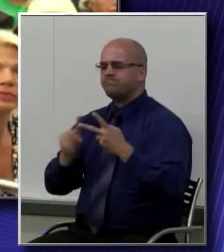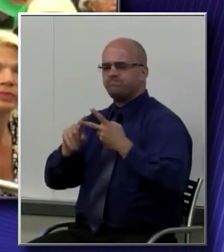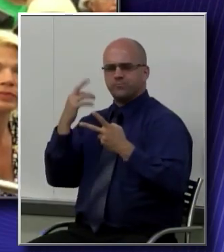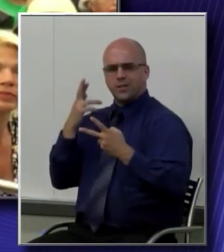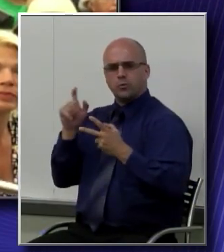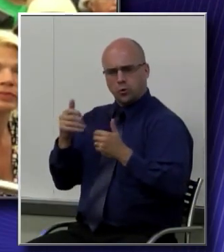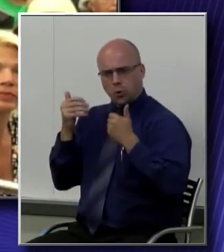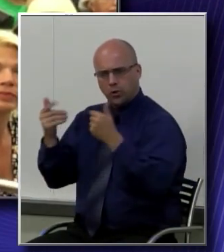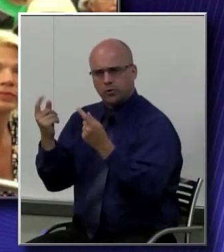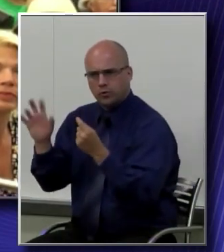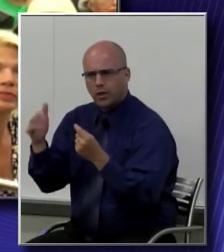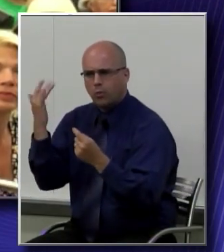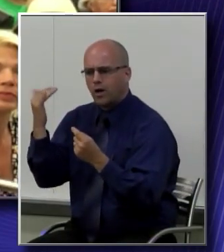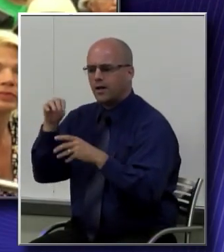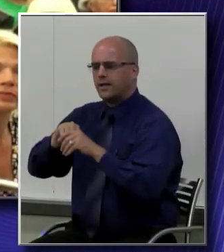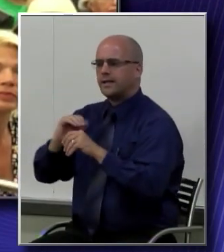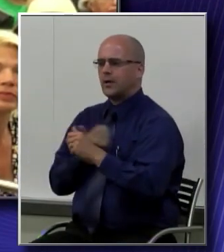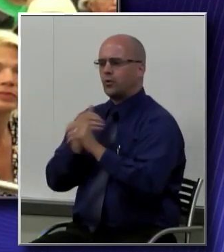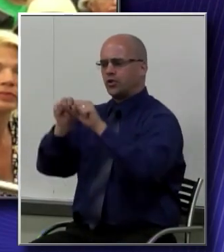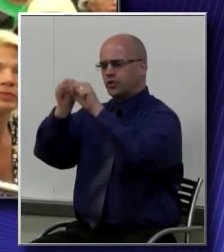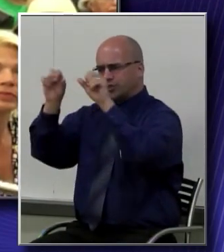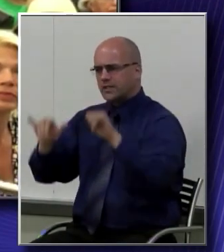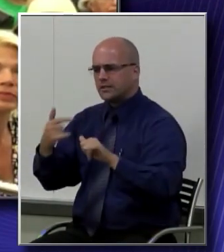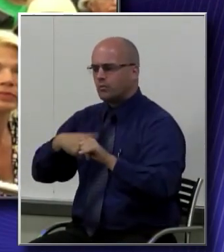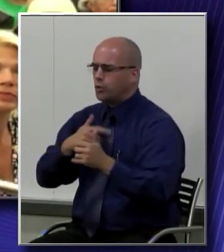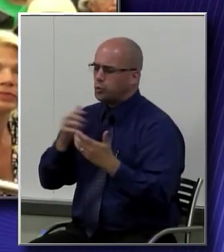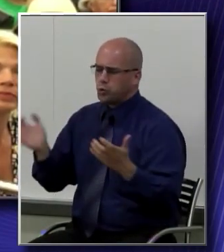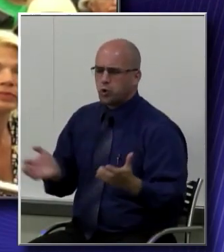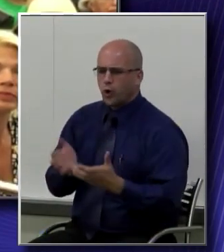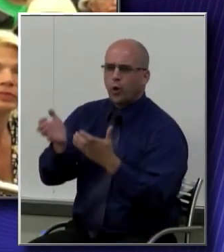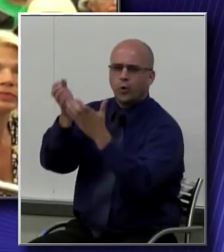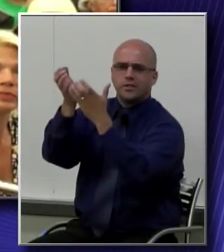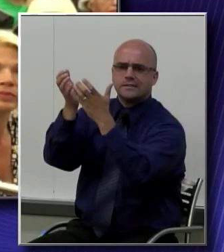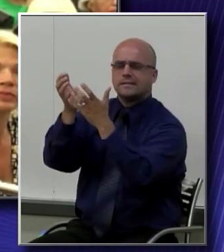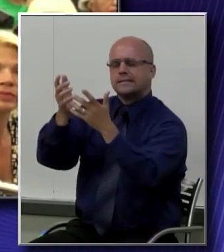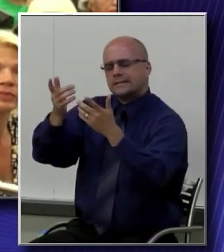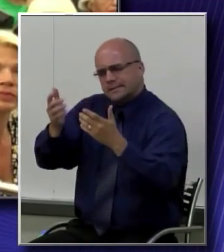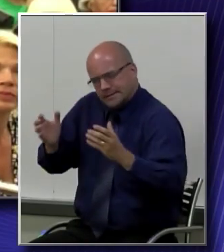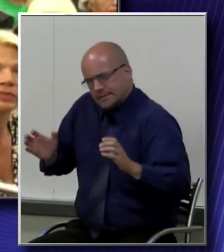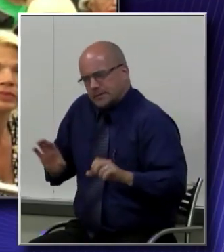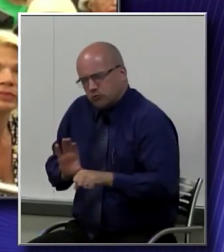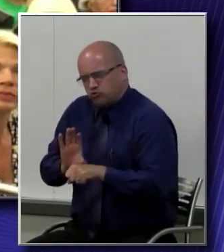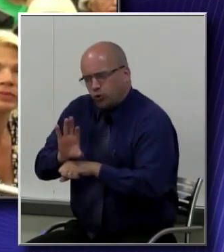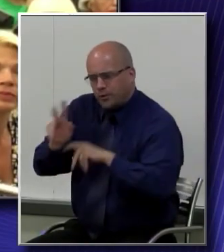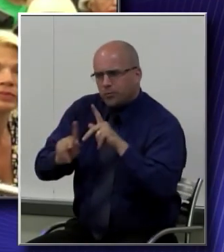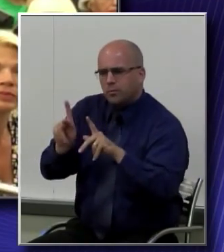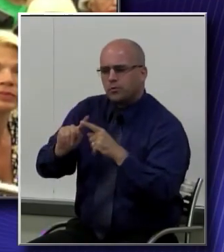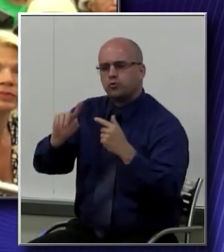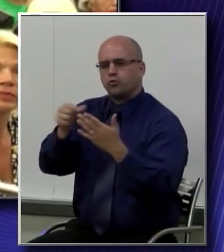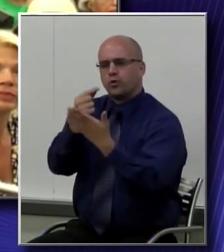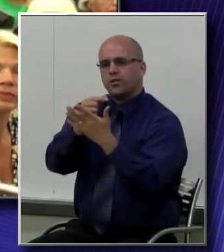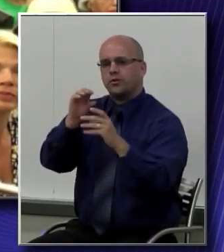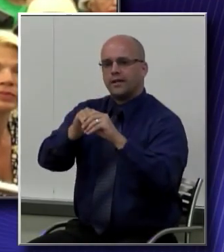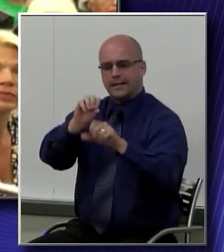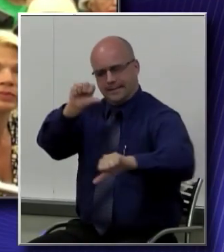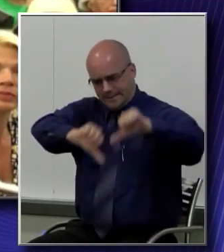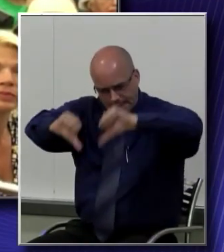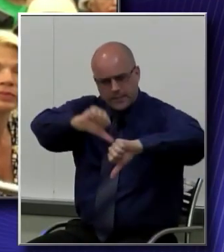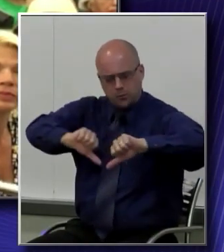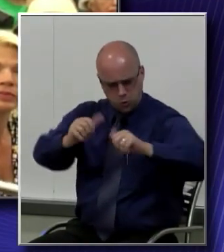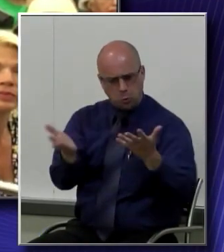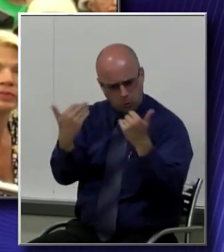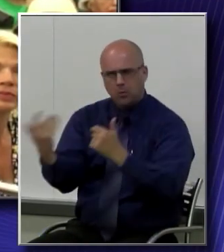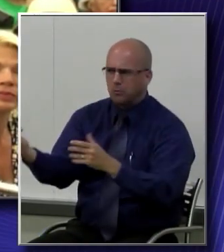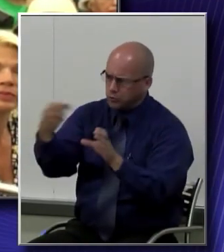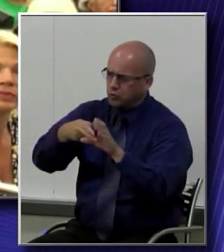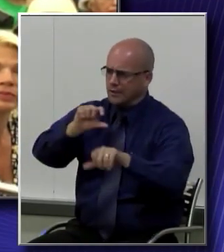encouraging, cajoling, and trying our best to graduate majors in the sciences. And yet, those